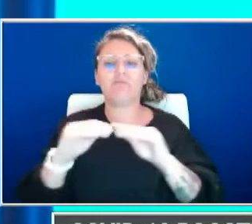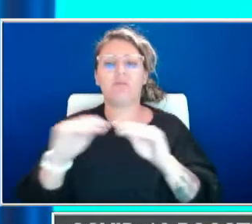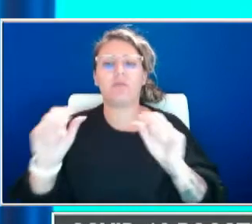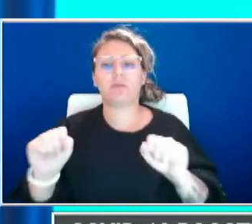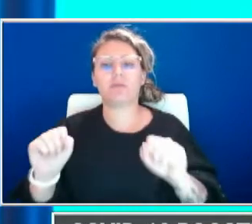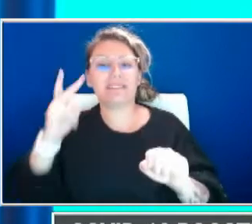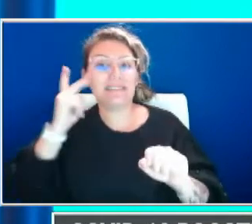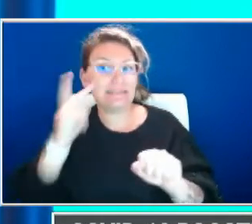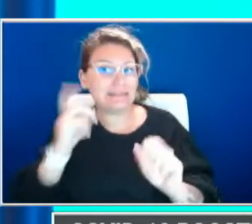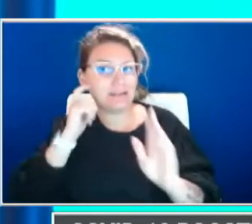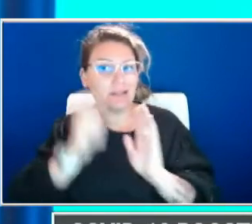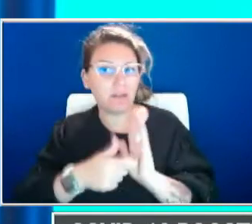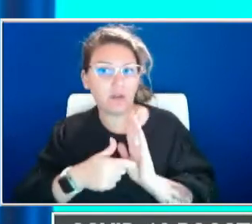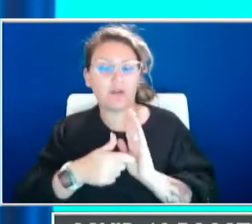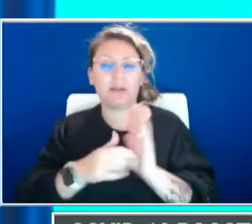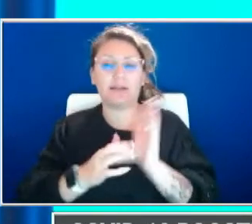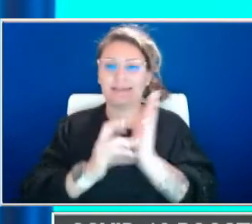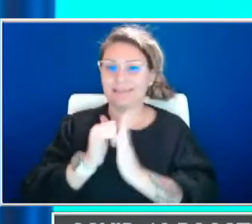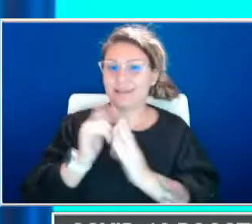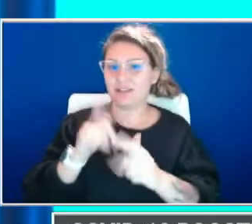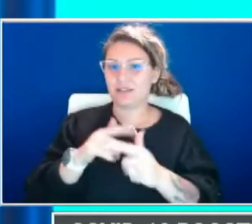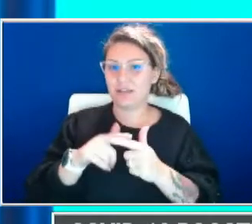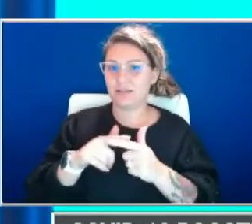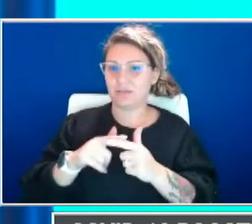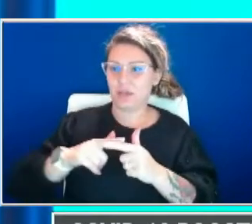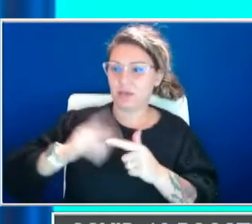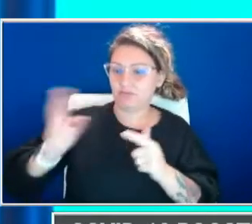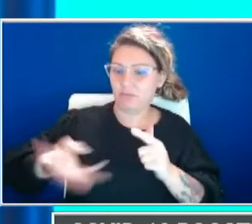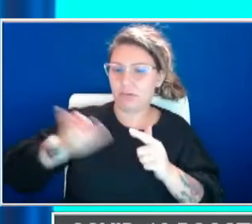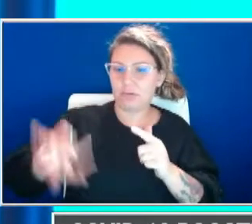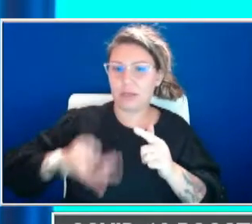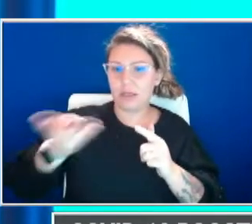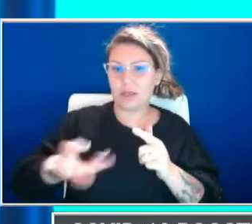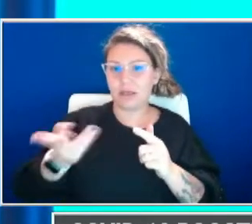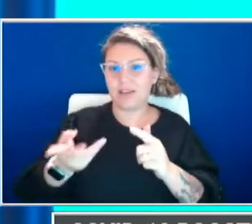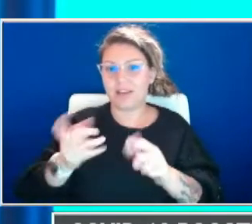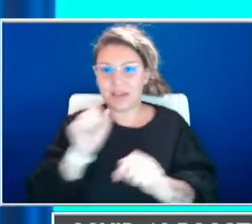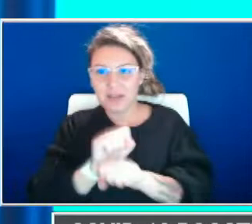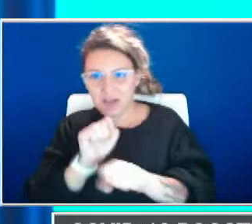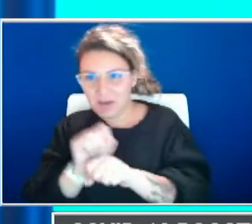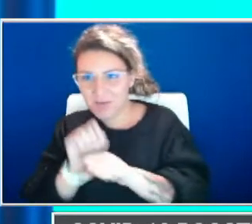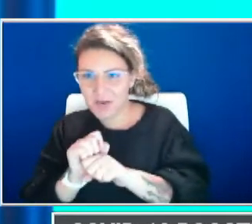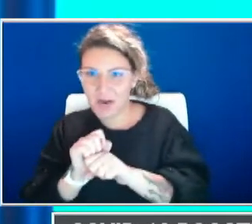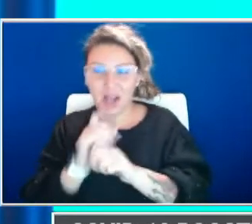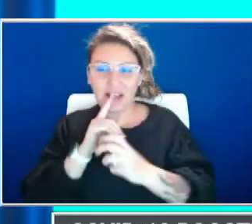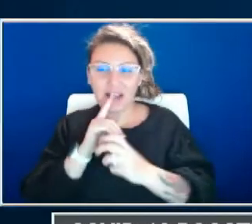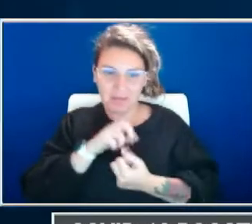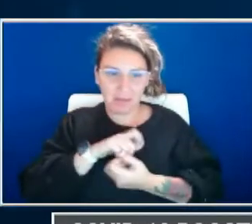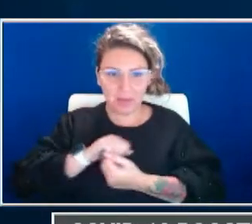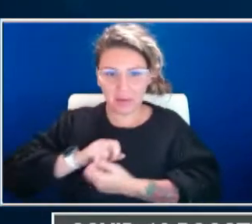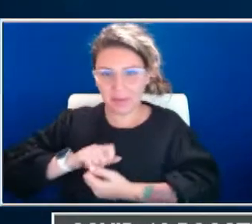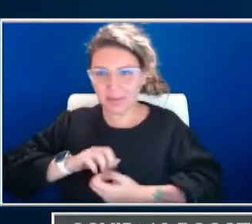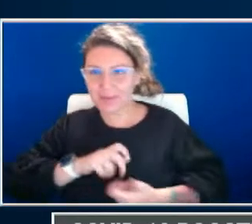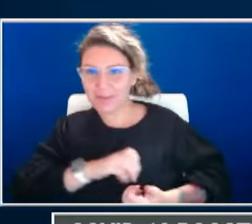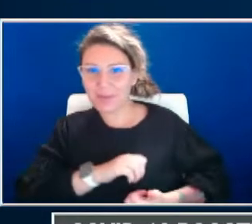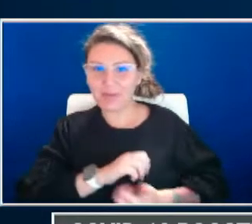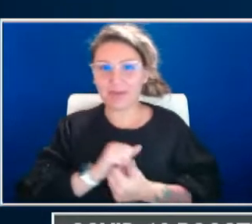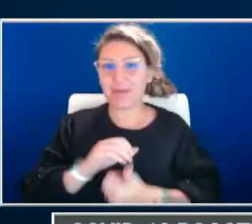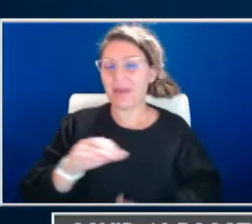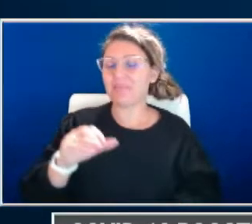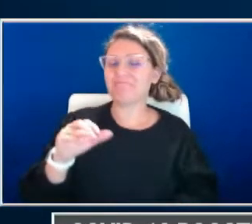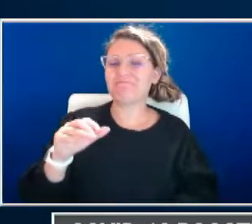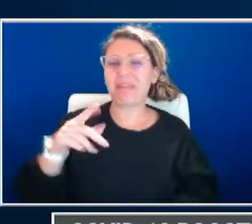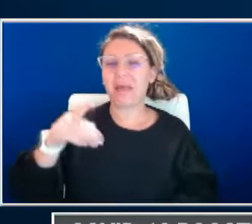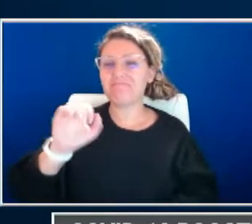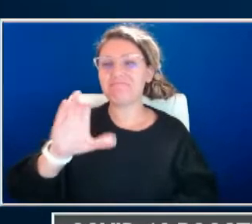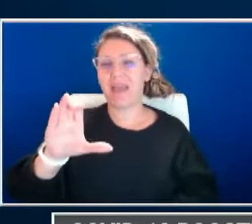cancer. And then infuse those back, and then they go and they work like Pac-Man, go and destroy the cancer cells. Yeah, I love the Pac-Man analogy. I know. They just go and eat